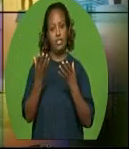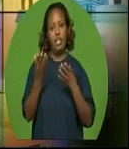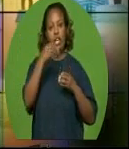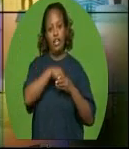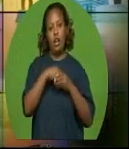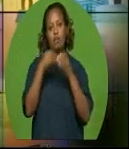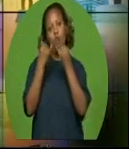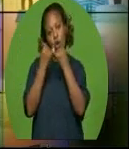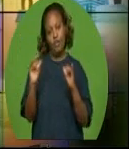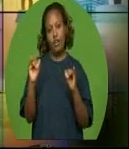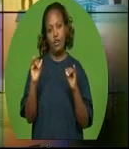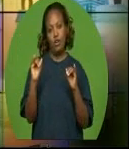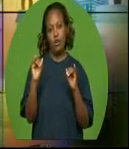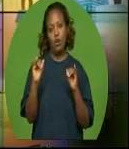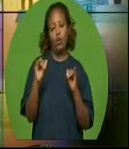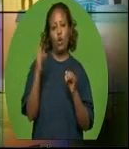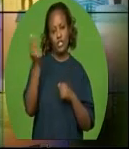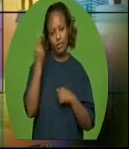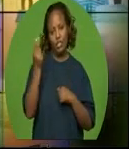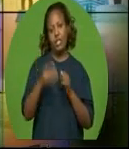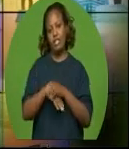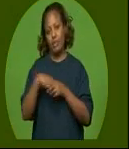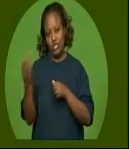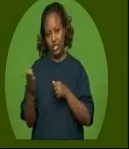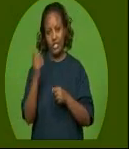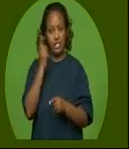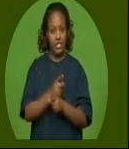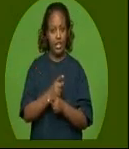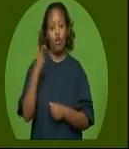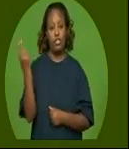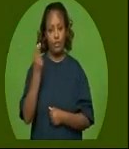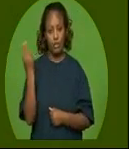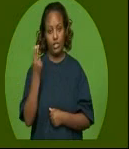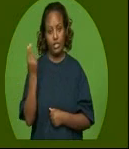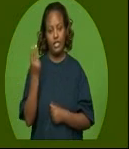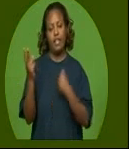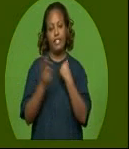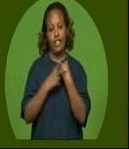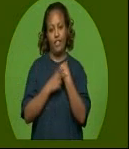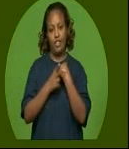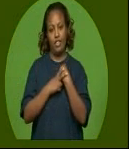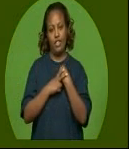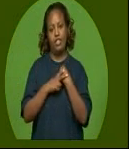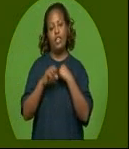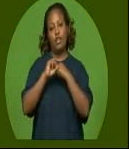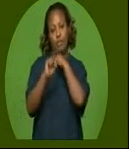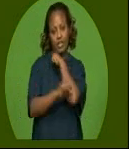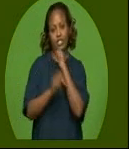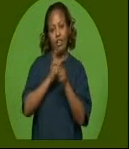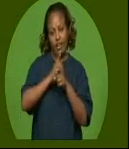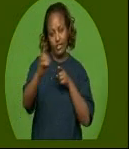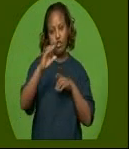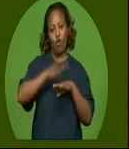excess of income over consumption expenditure. Just like consumption, saving